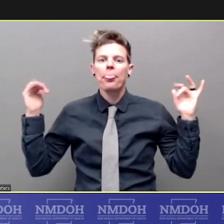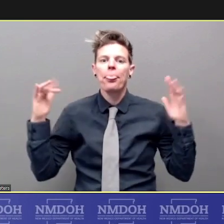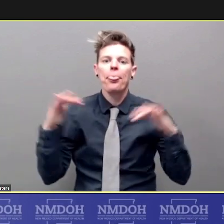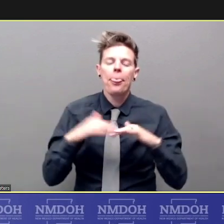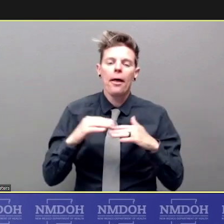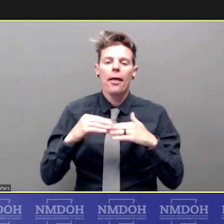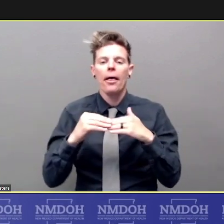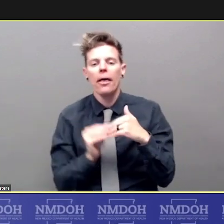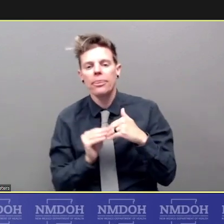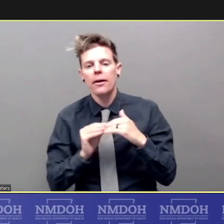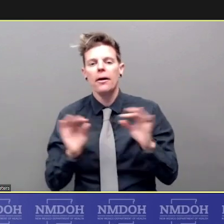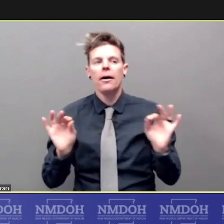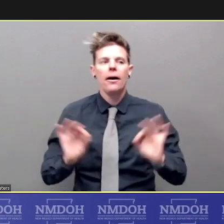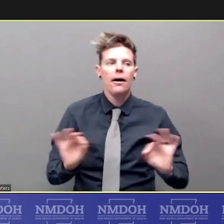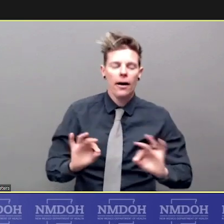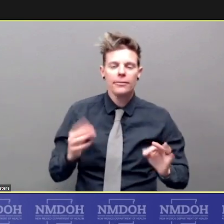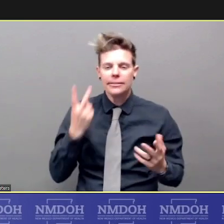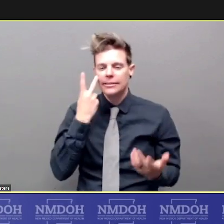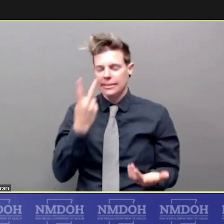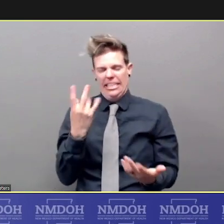that. Same viruses.